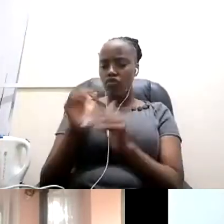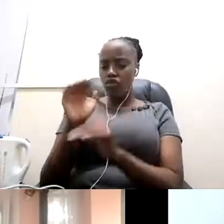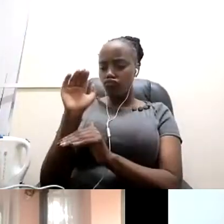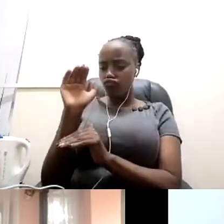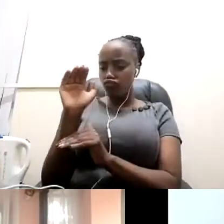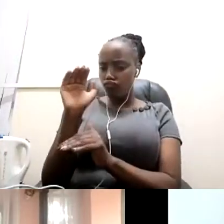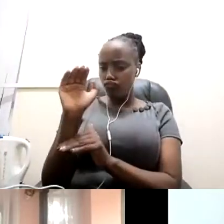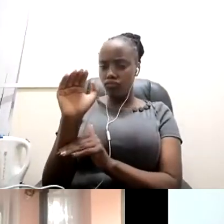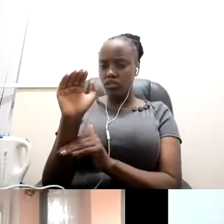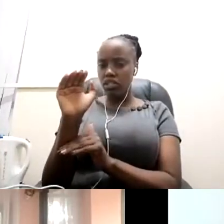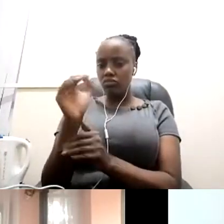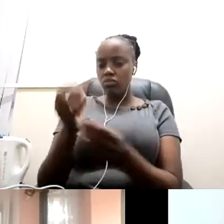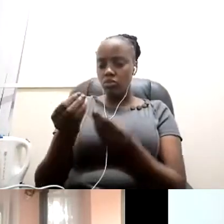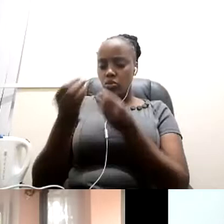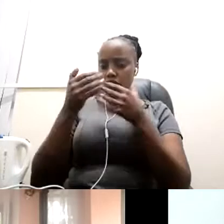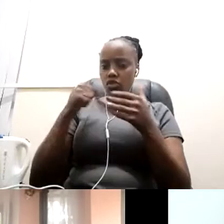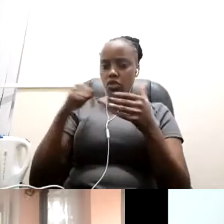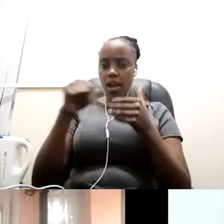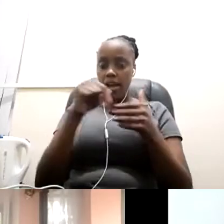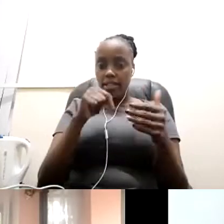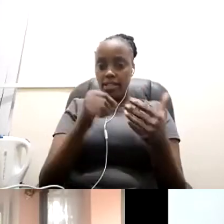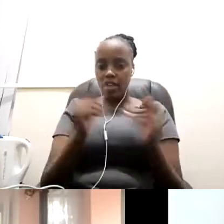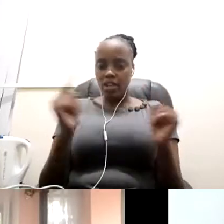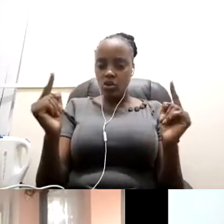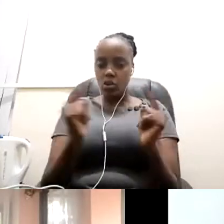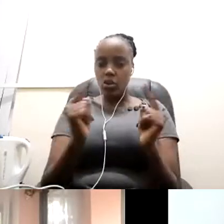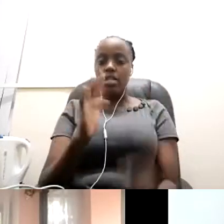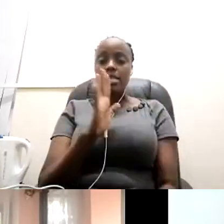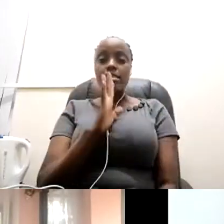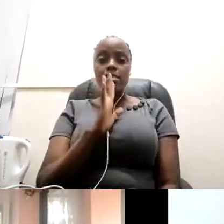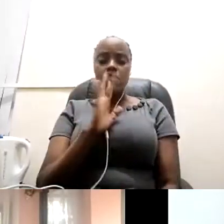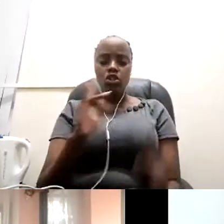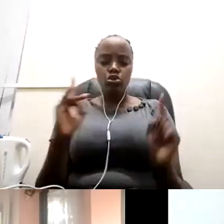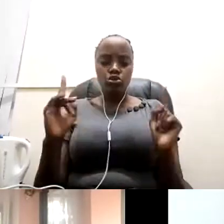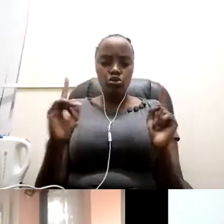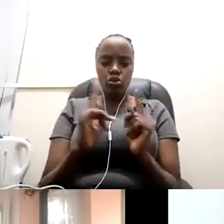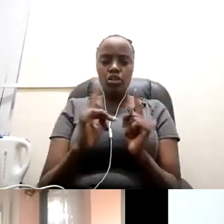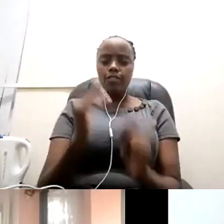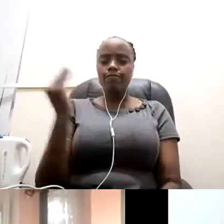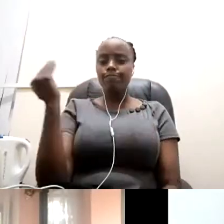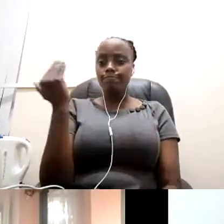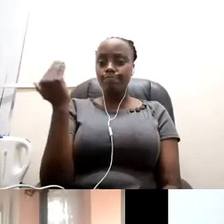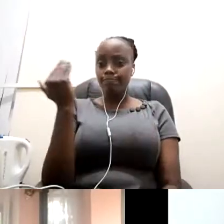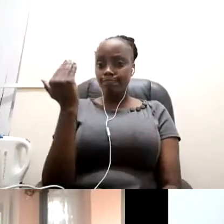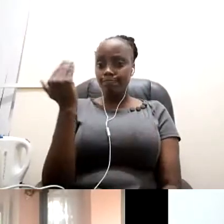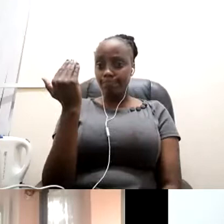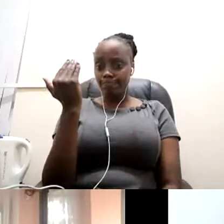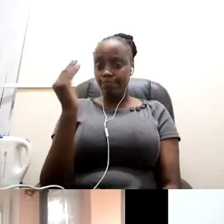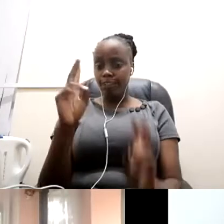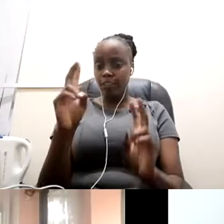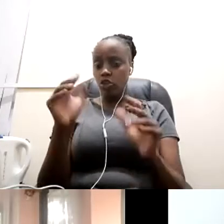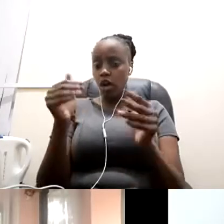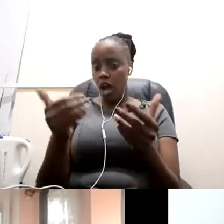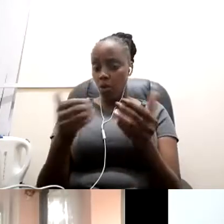us a short speech, a brief presentation around how to